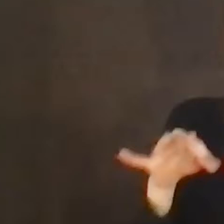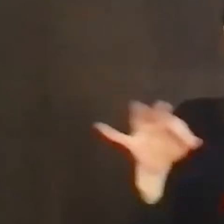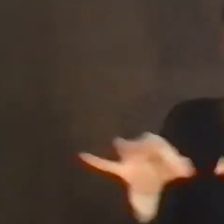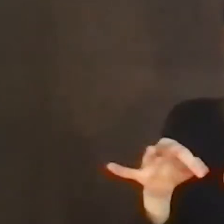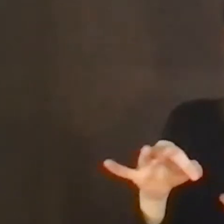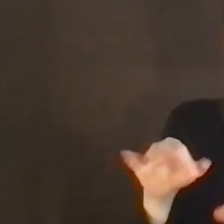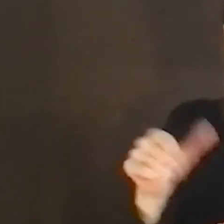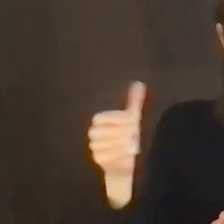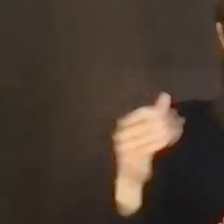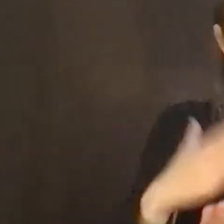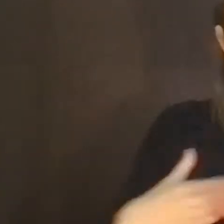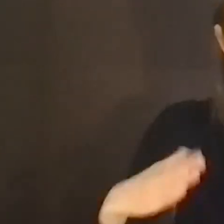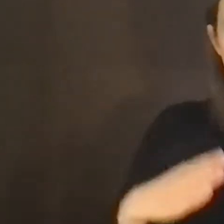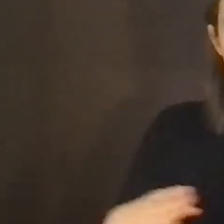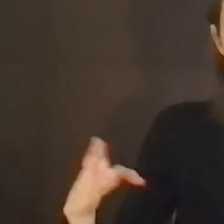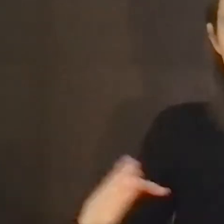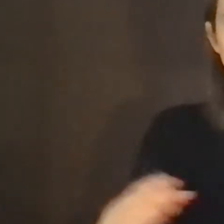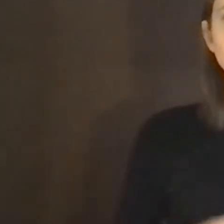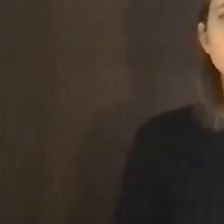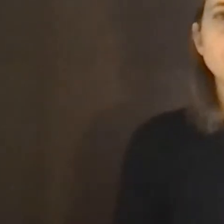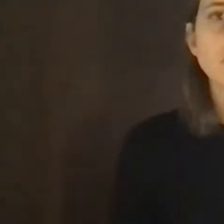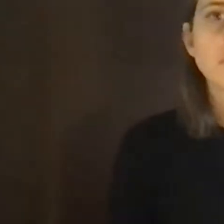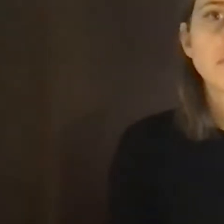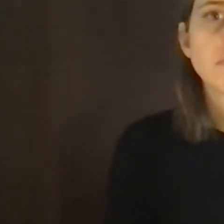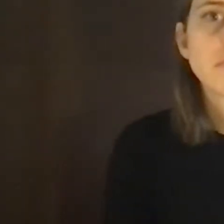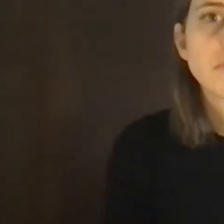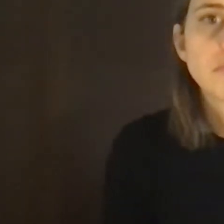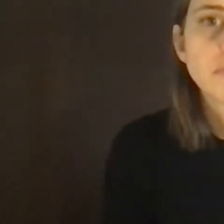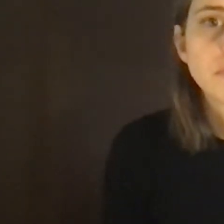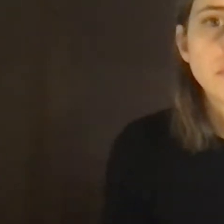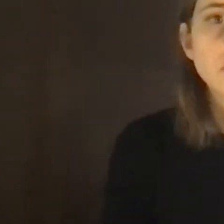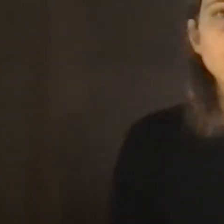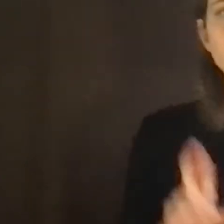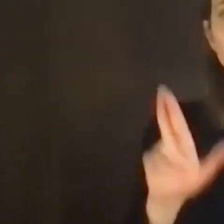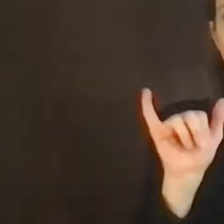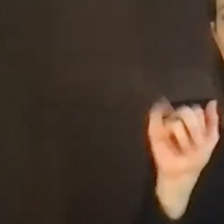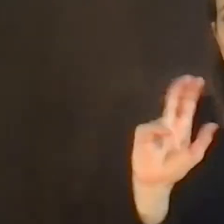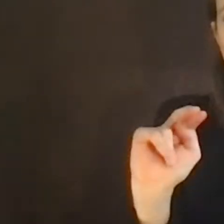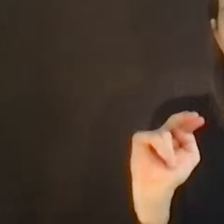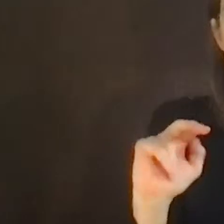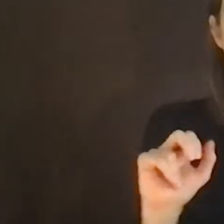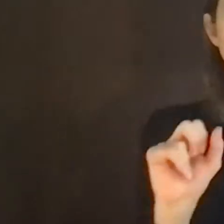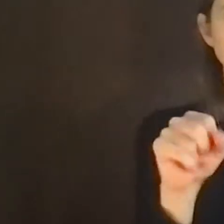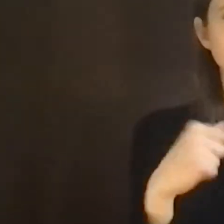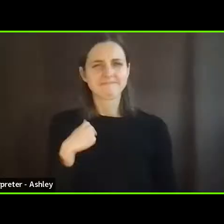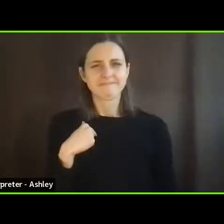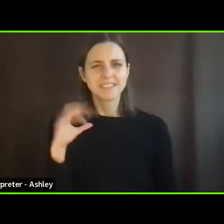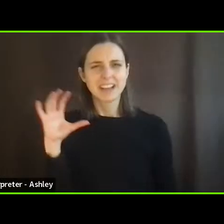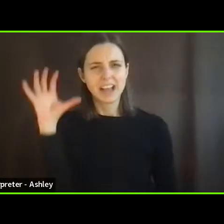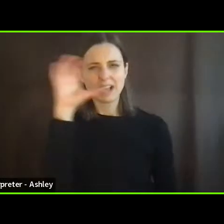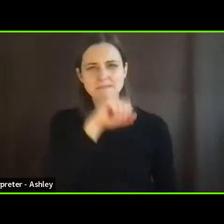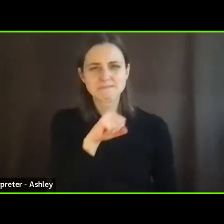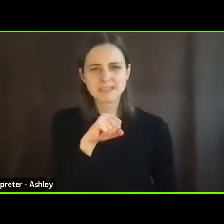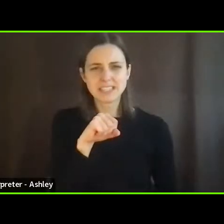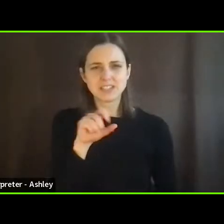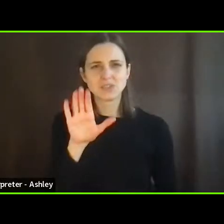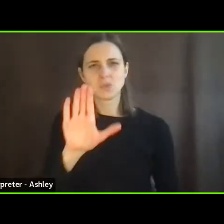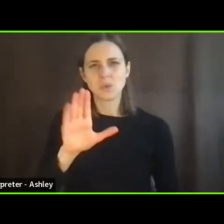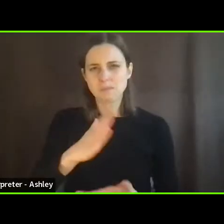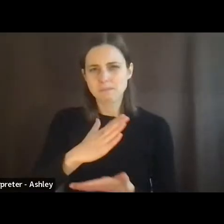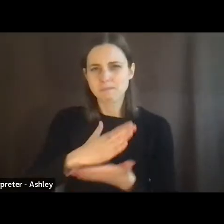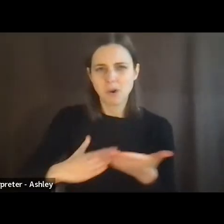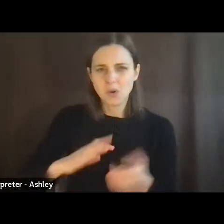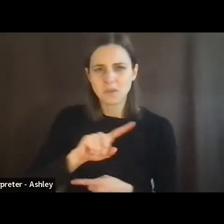I think your words were good, Kelly. I missed the initial question. I missed when you said no build early. I missed that portion, but yes, you are